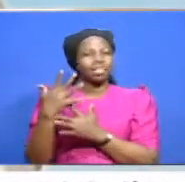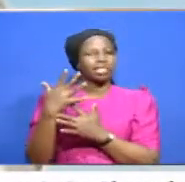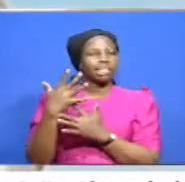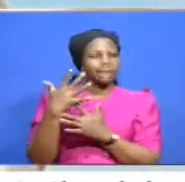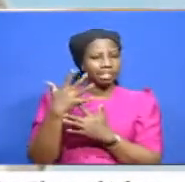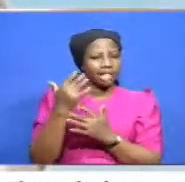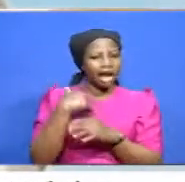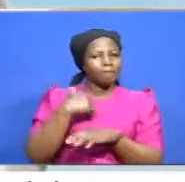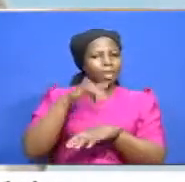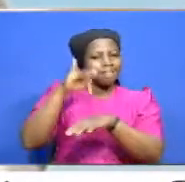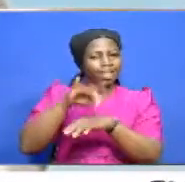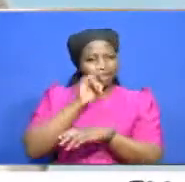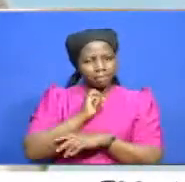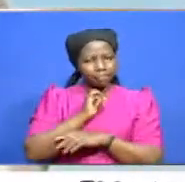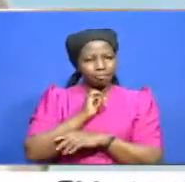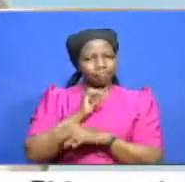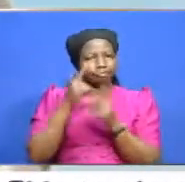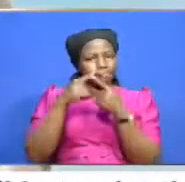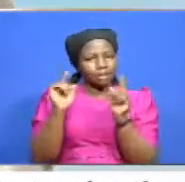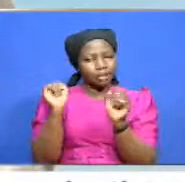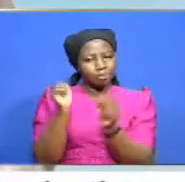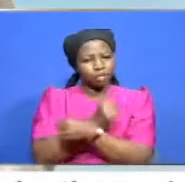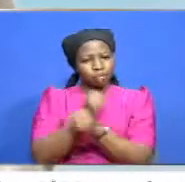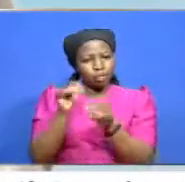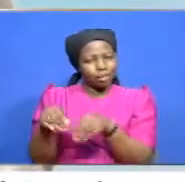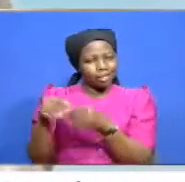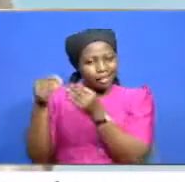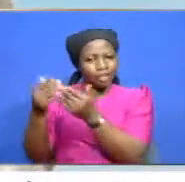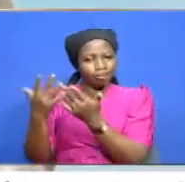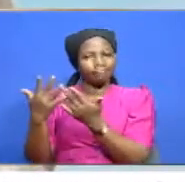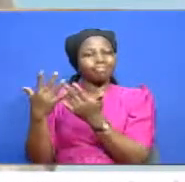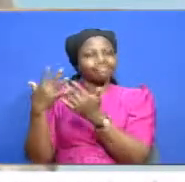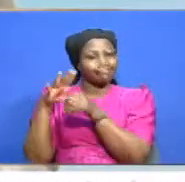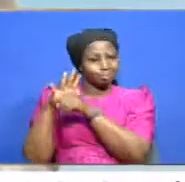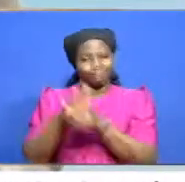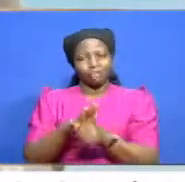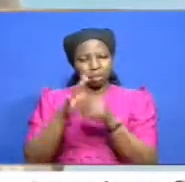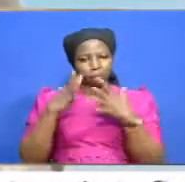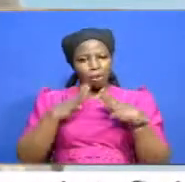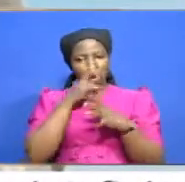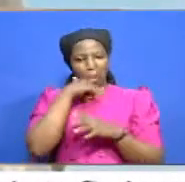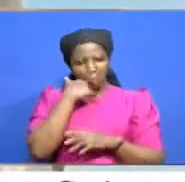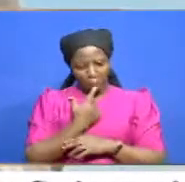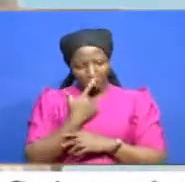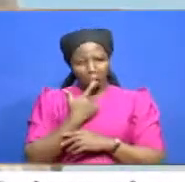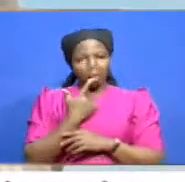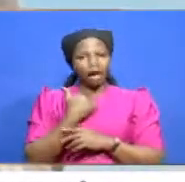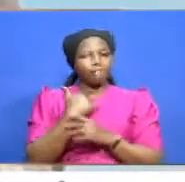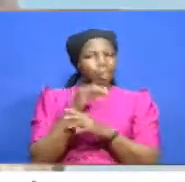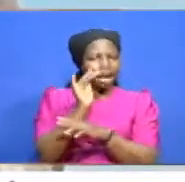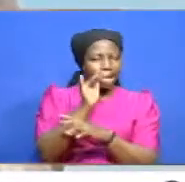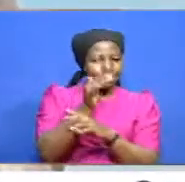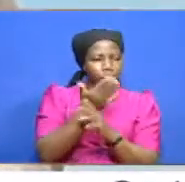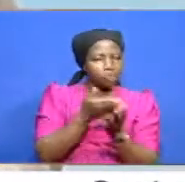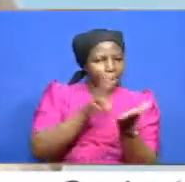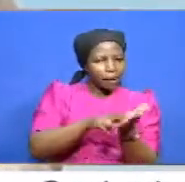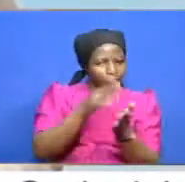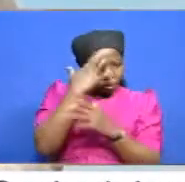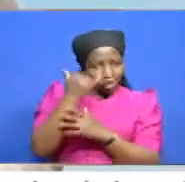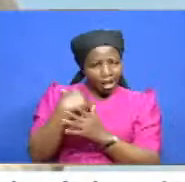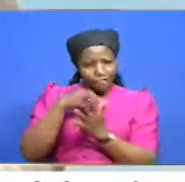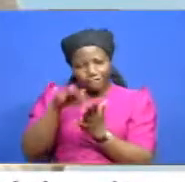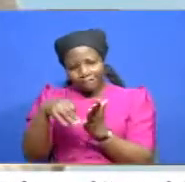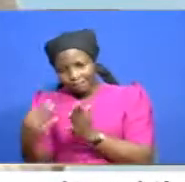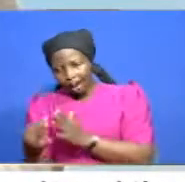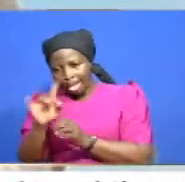which comes with those who are compelled to repeat because they have failed to pass an exam. These ones are repeating because